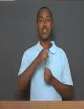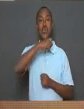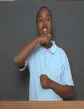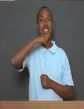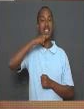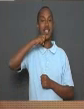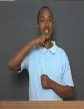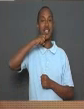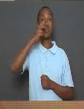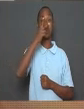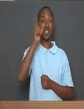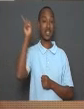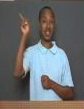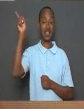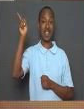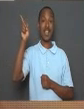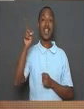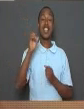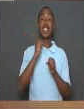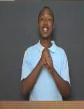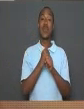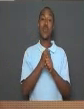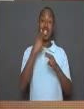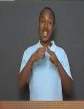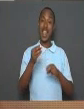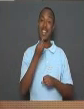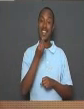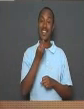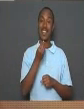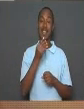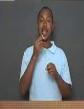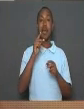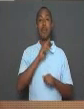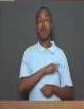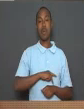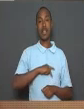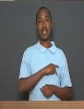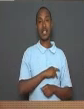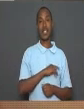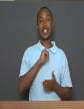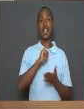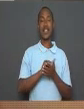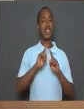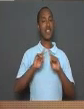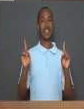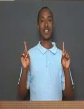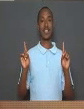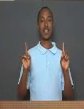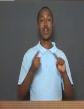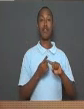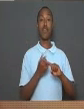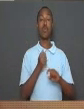solid. The cooked egg has properties that are different from